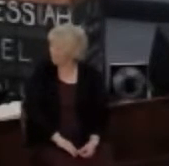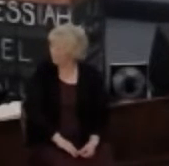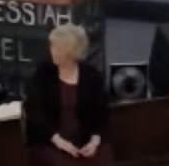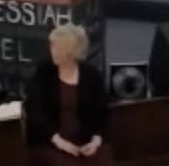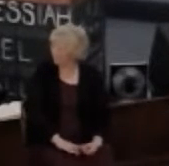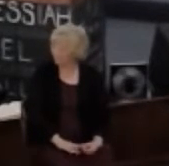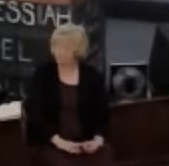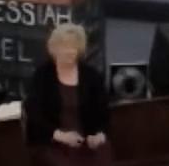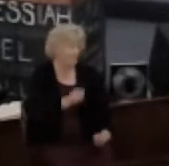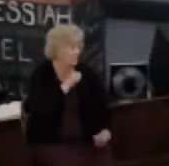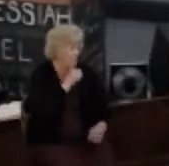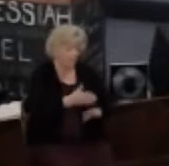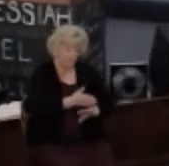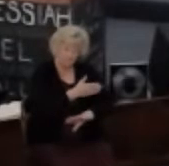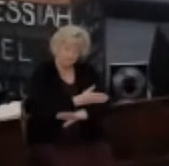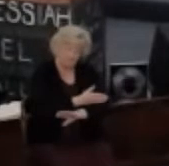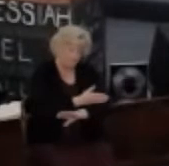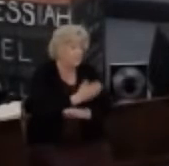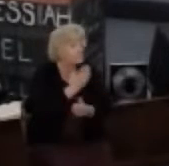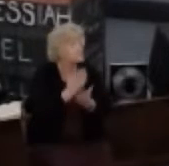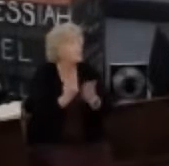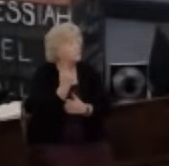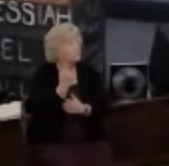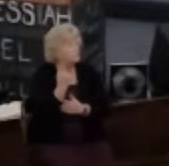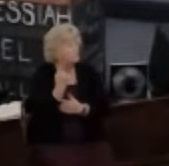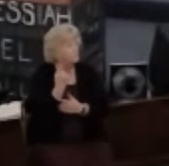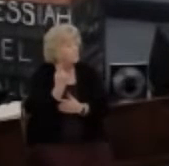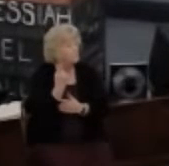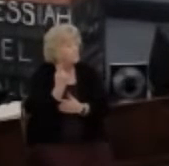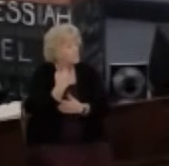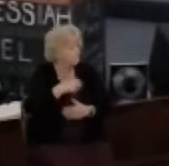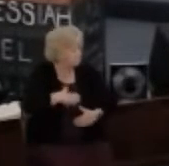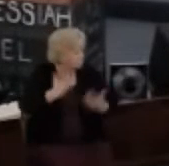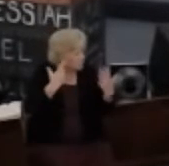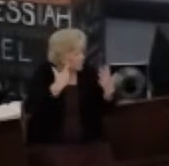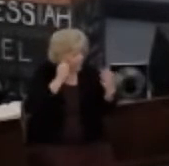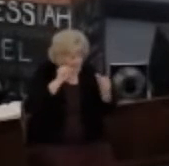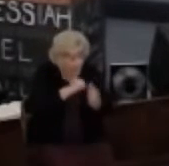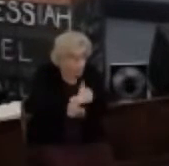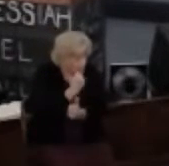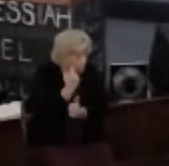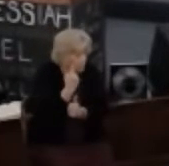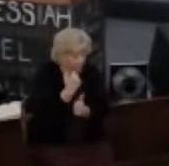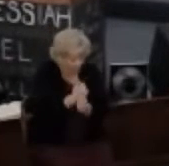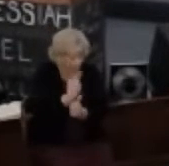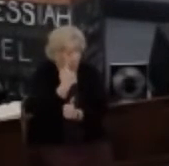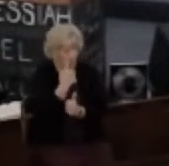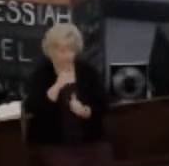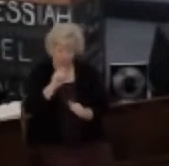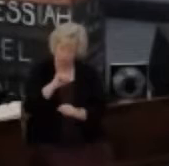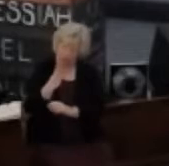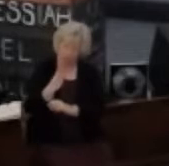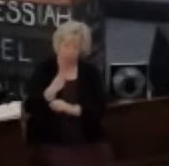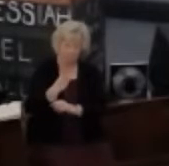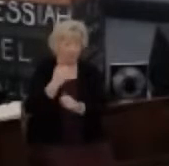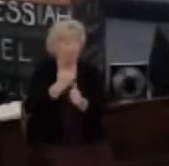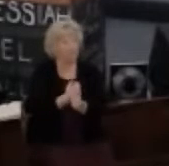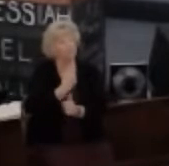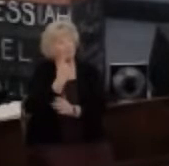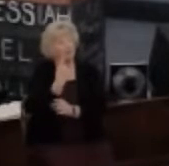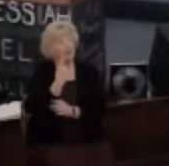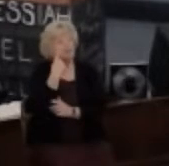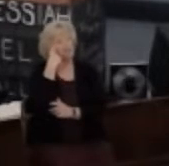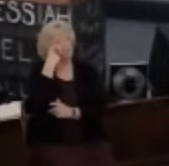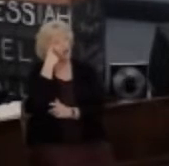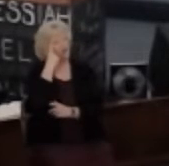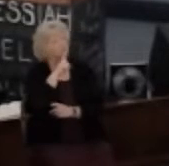And it didn't get done. Somebody got angry because it was everybody's job. Everybody thought